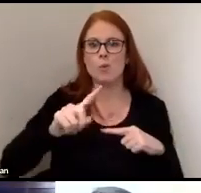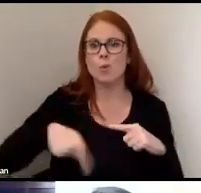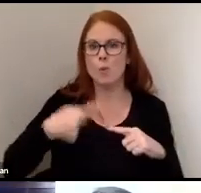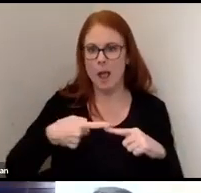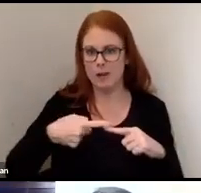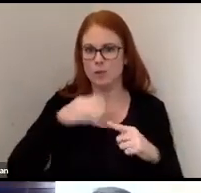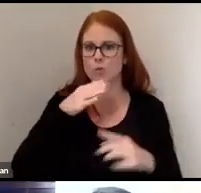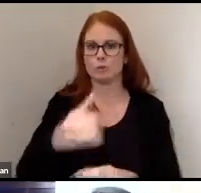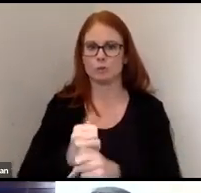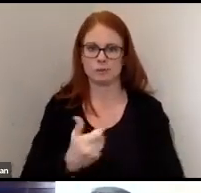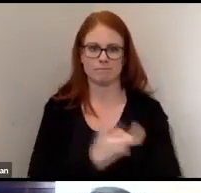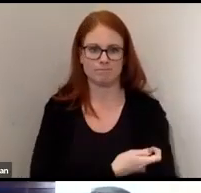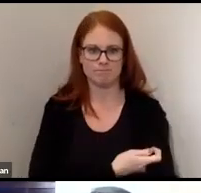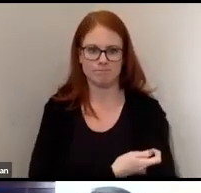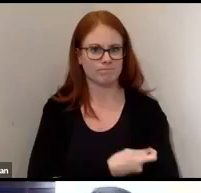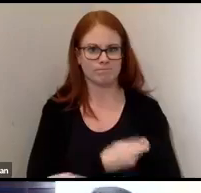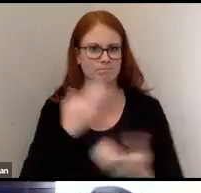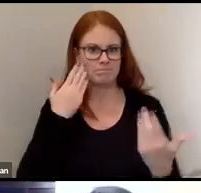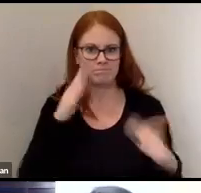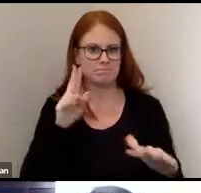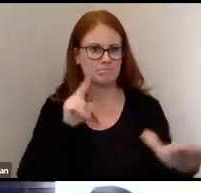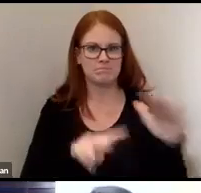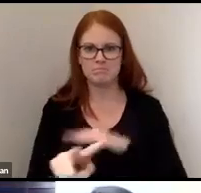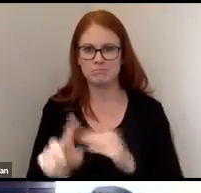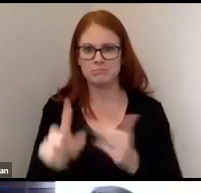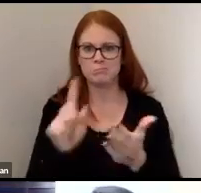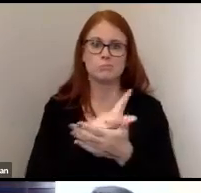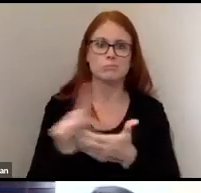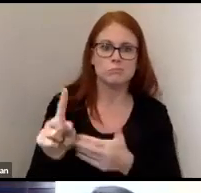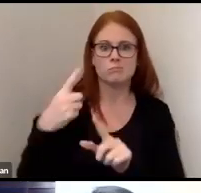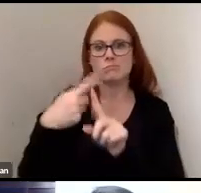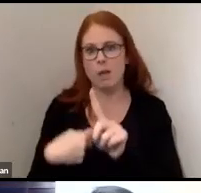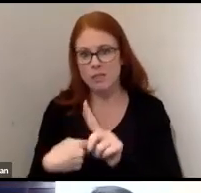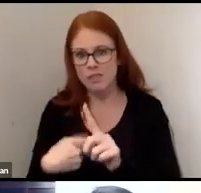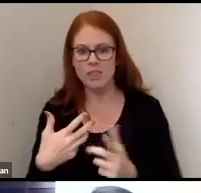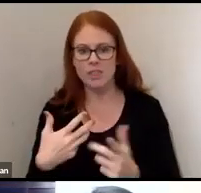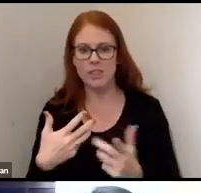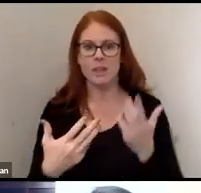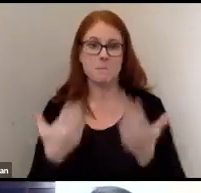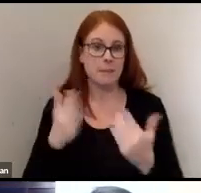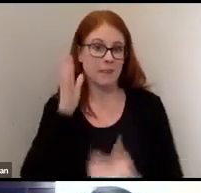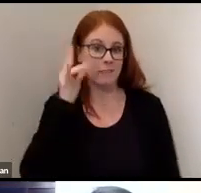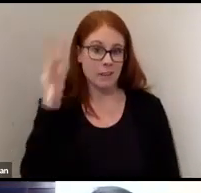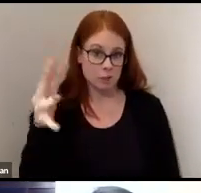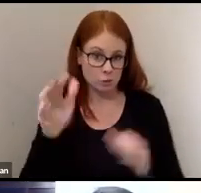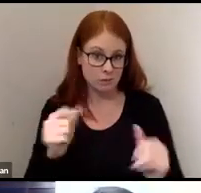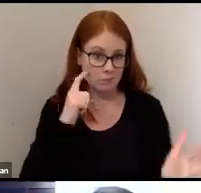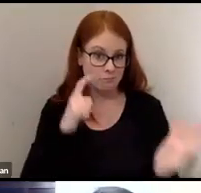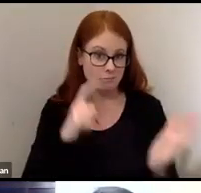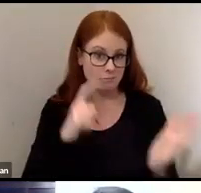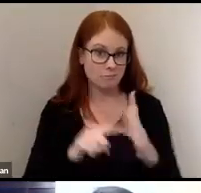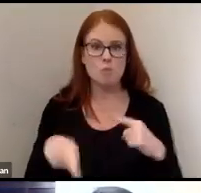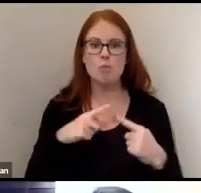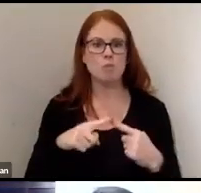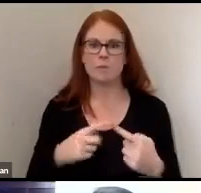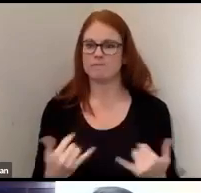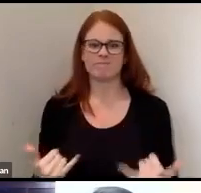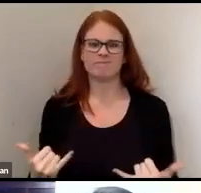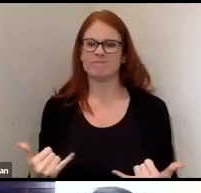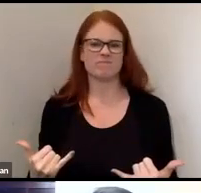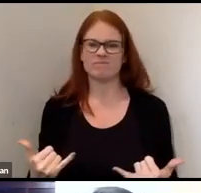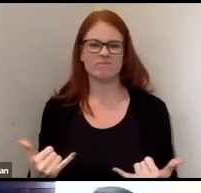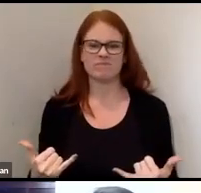when people will get that. We might get to a place where we're able to do that, but based on the